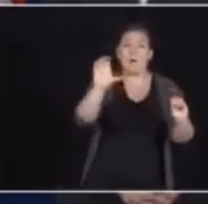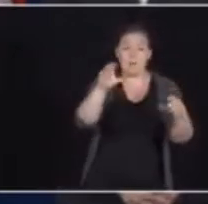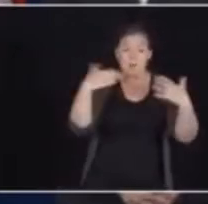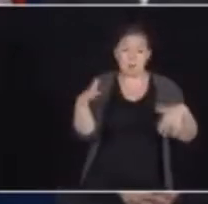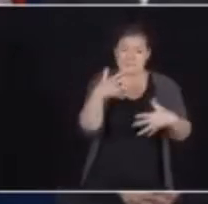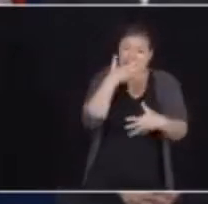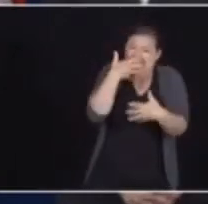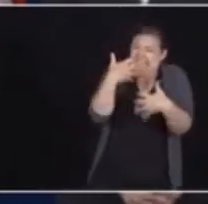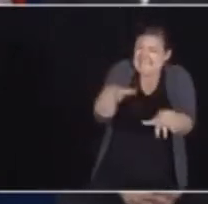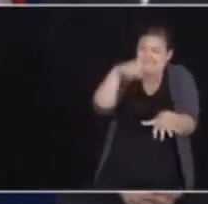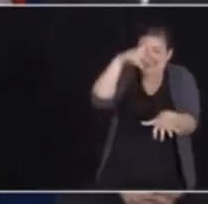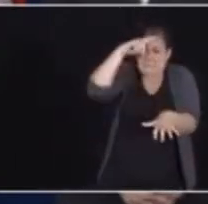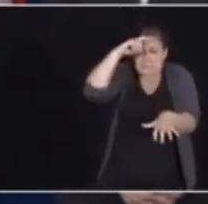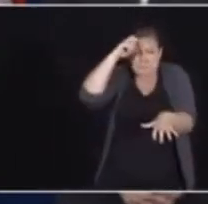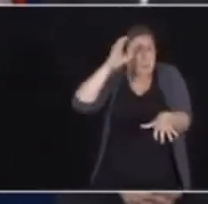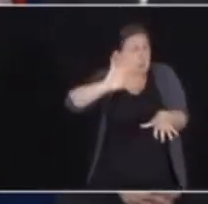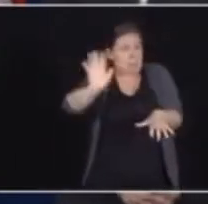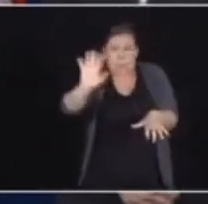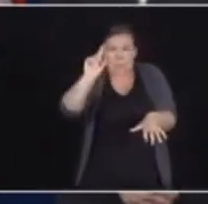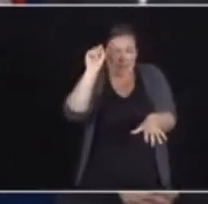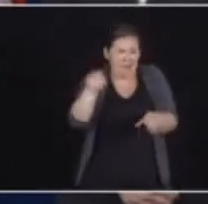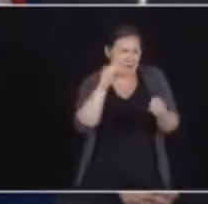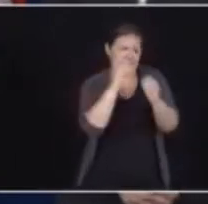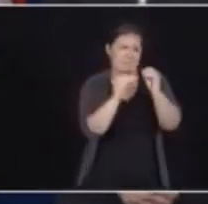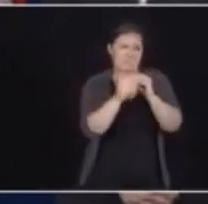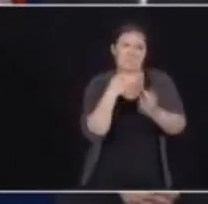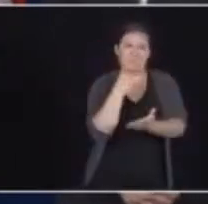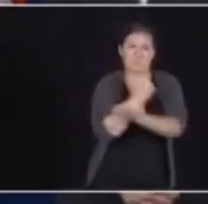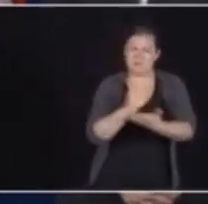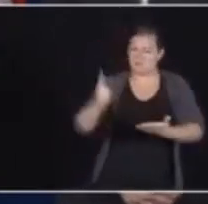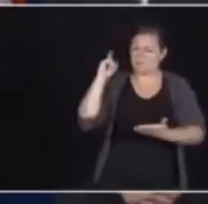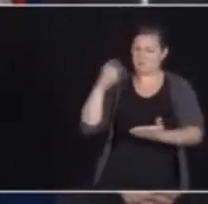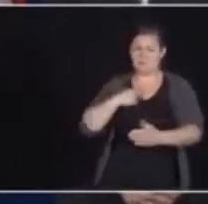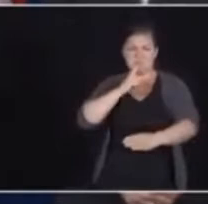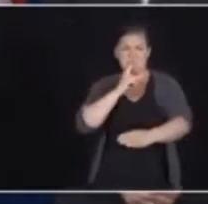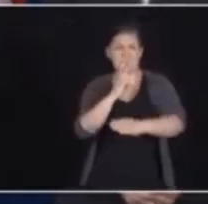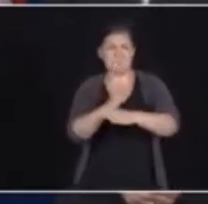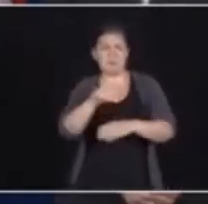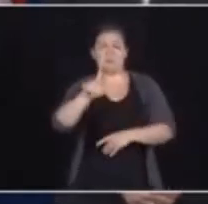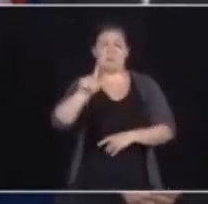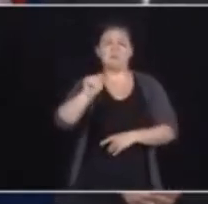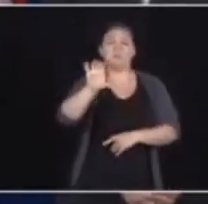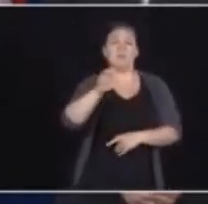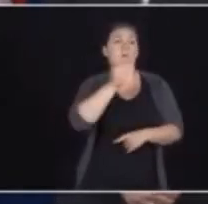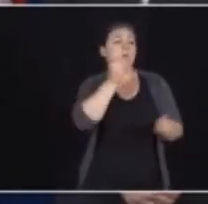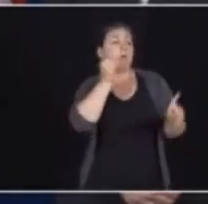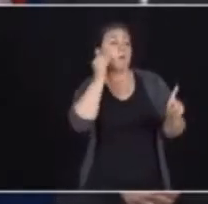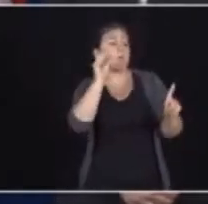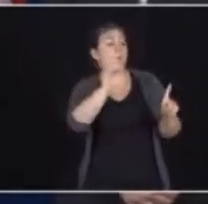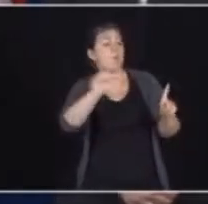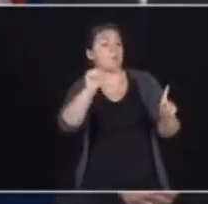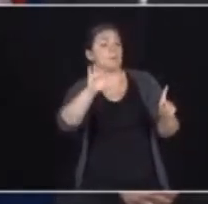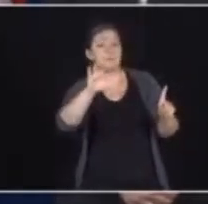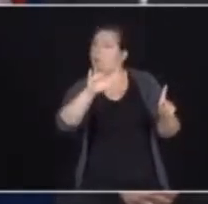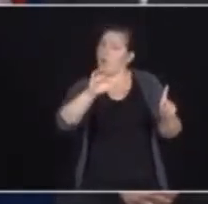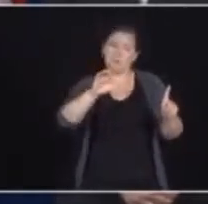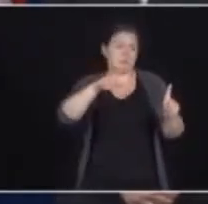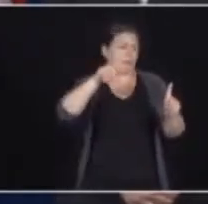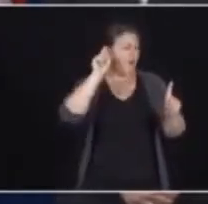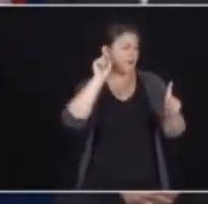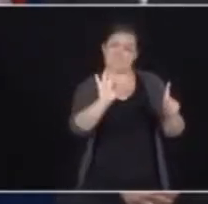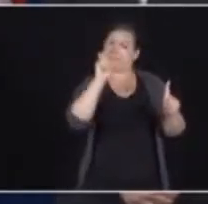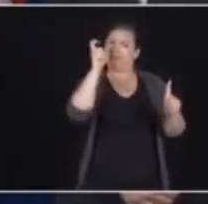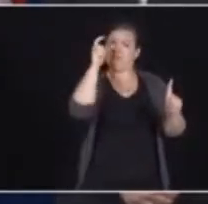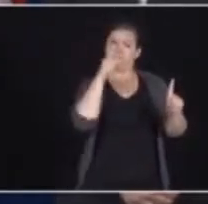to finding solutions for problems with air conditioning in long-term care homes. These are problems that have been around for